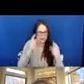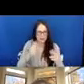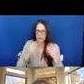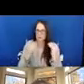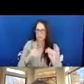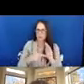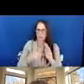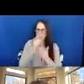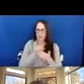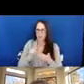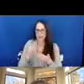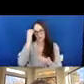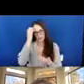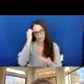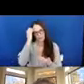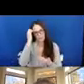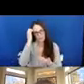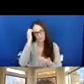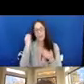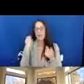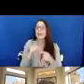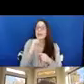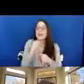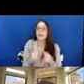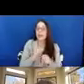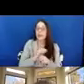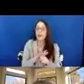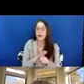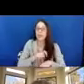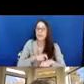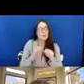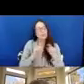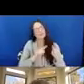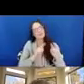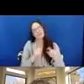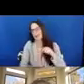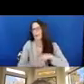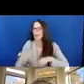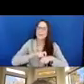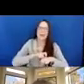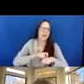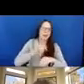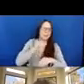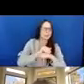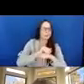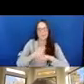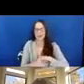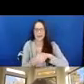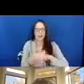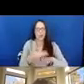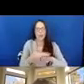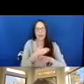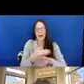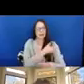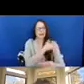Uh, in non-COVID times we could visit anytime, night or day without advance notice. we